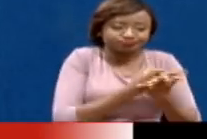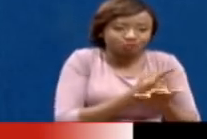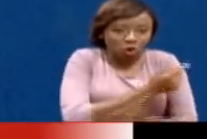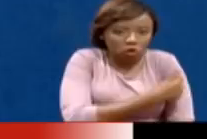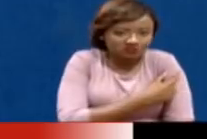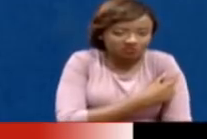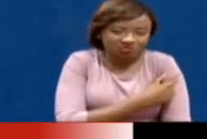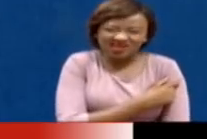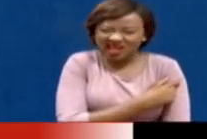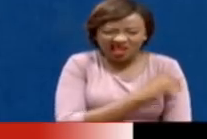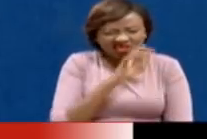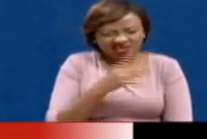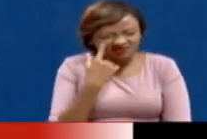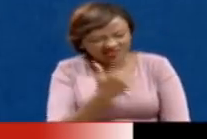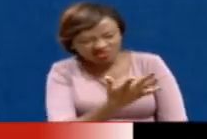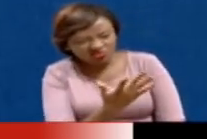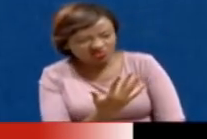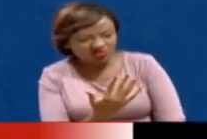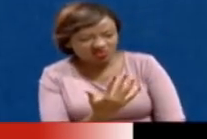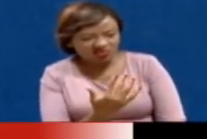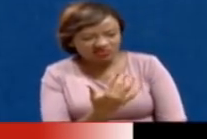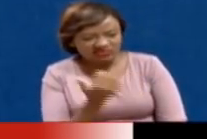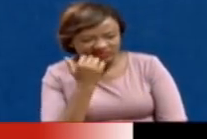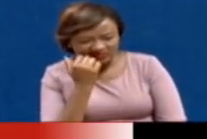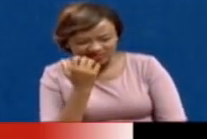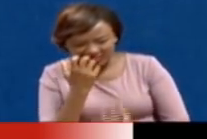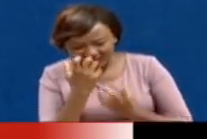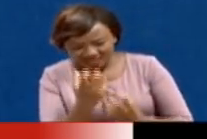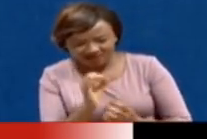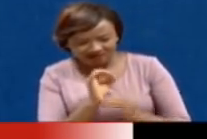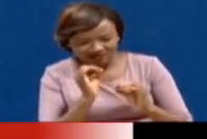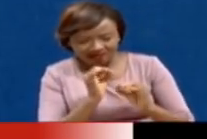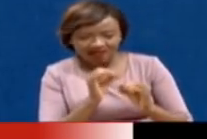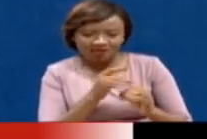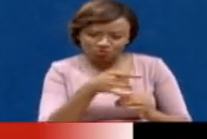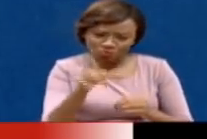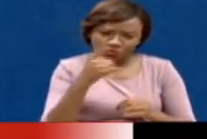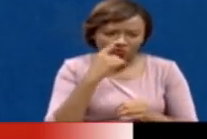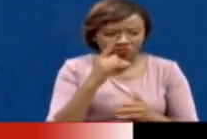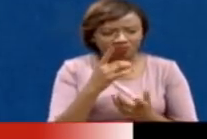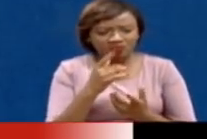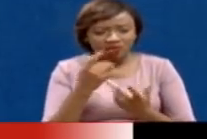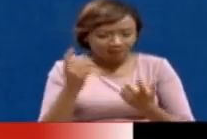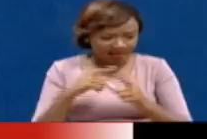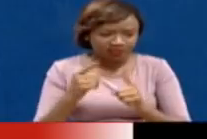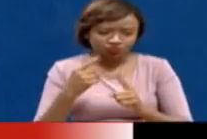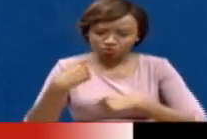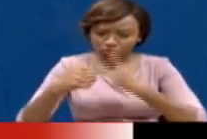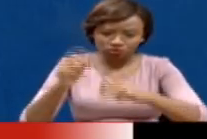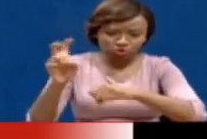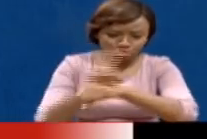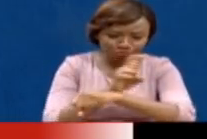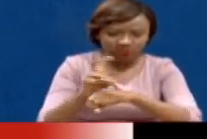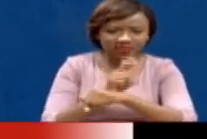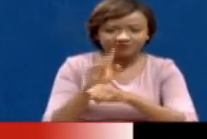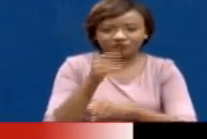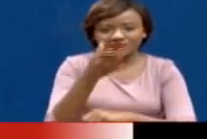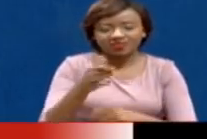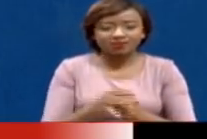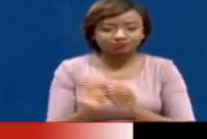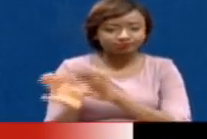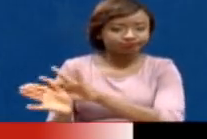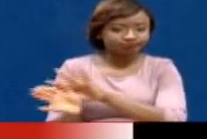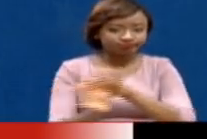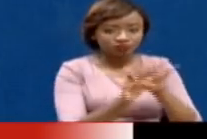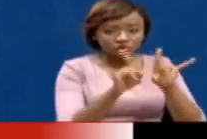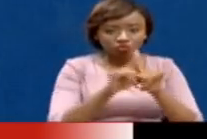will have to be managed at home, because the health facilities will not be available to accommodate each and everybody. And you also